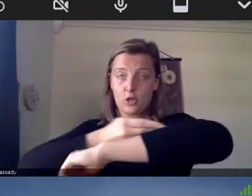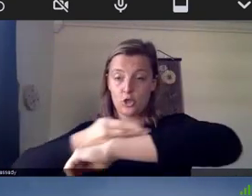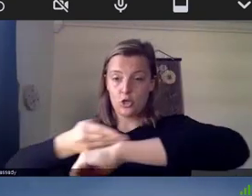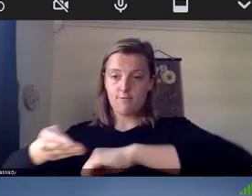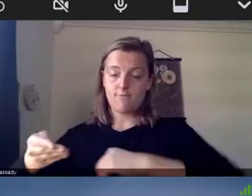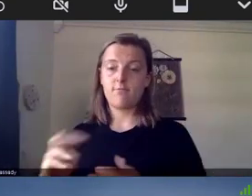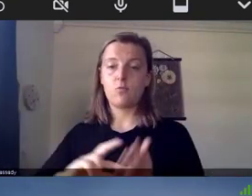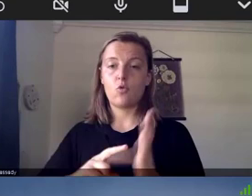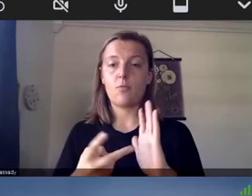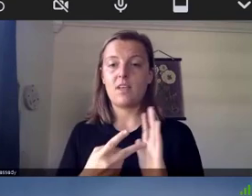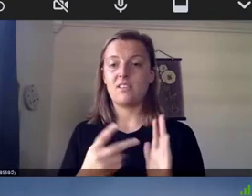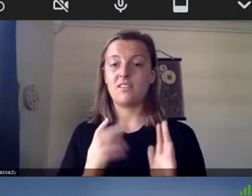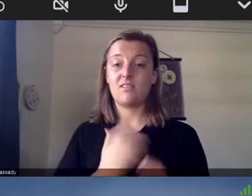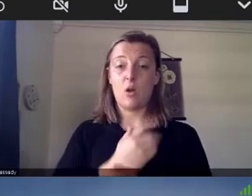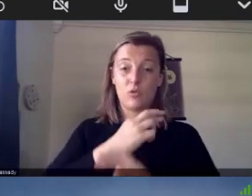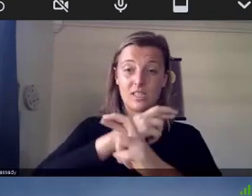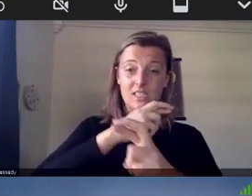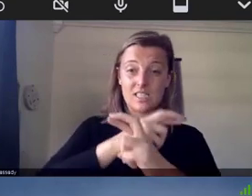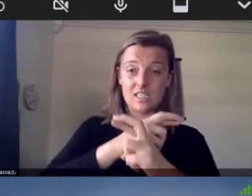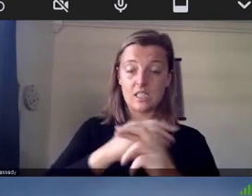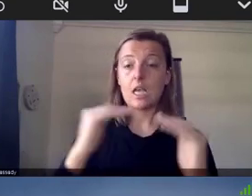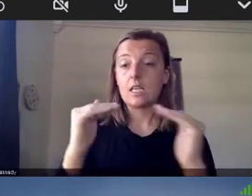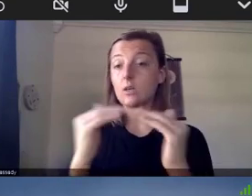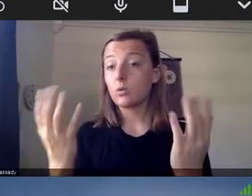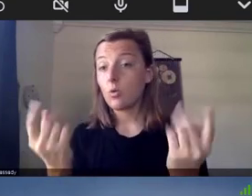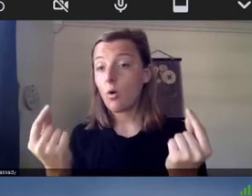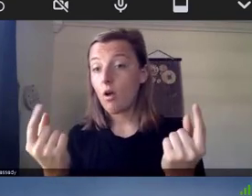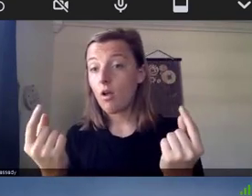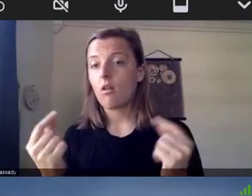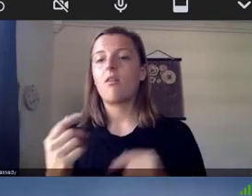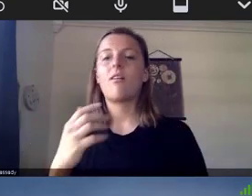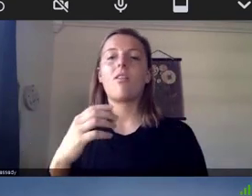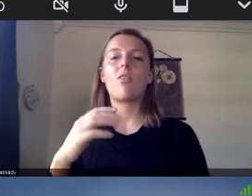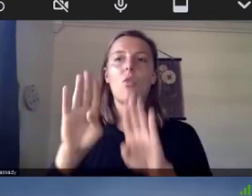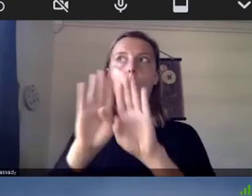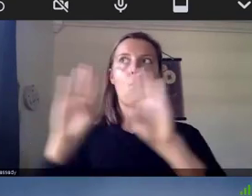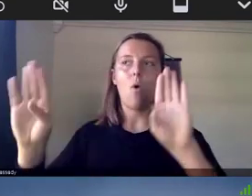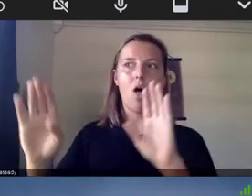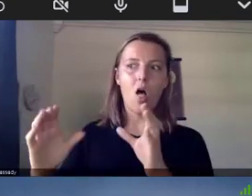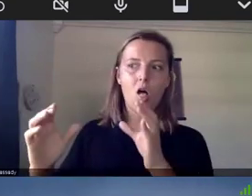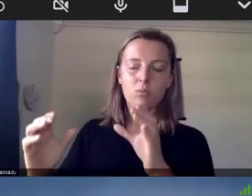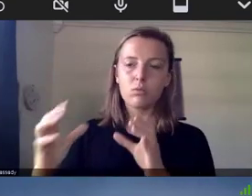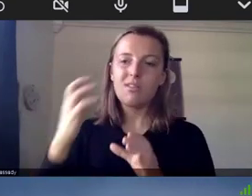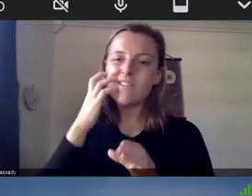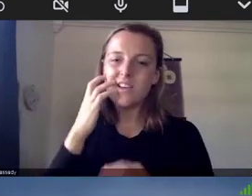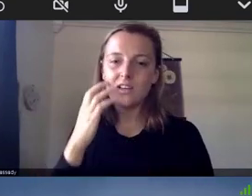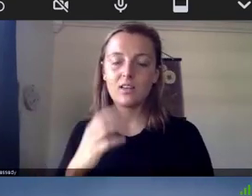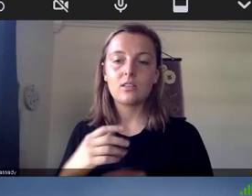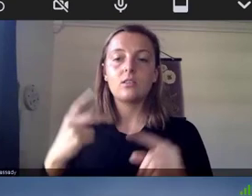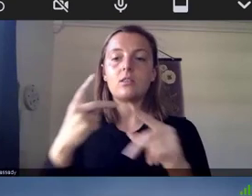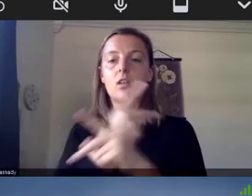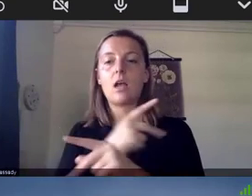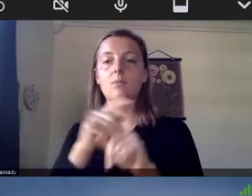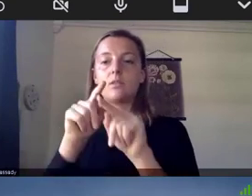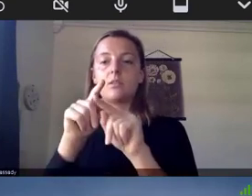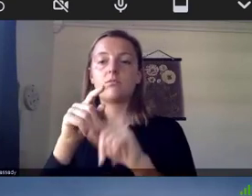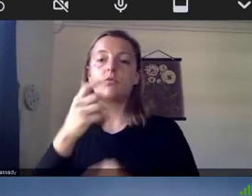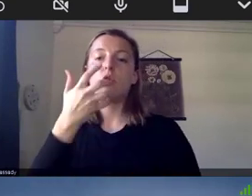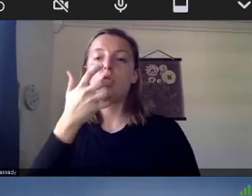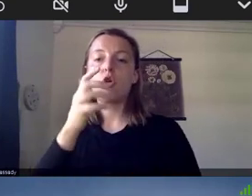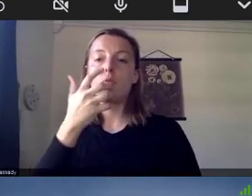wall divided by the thermal conductivity times the area. So these things are